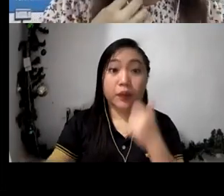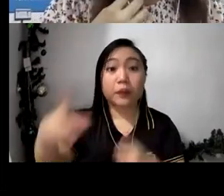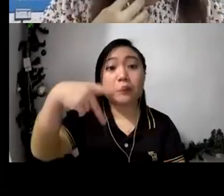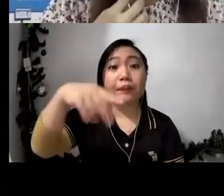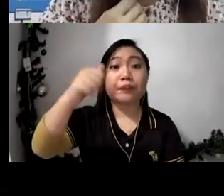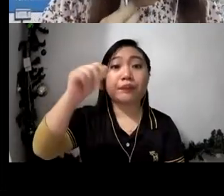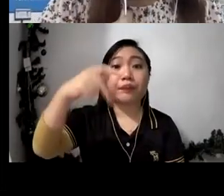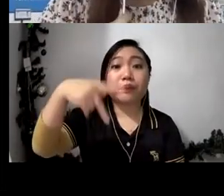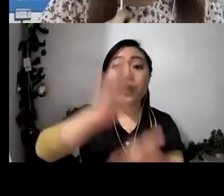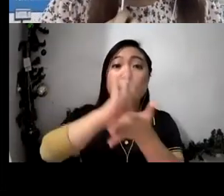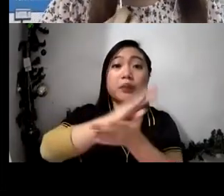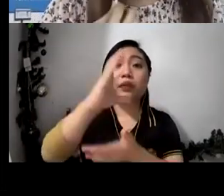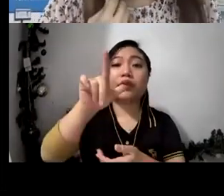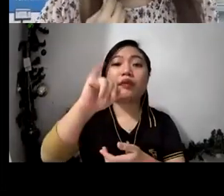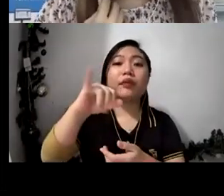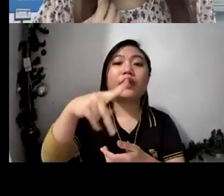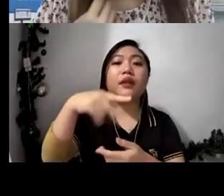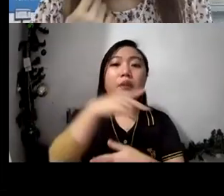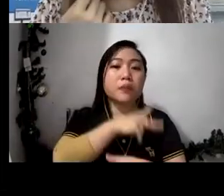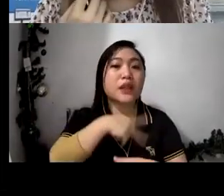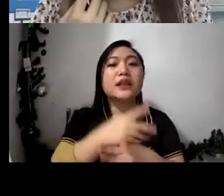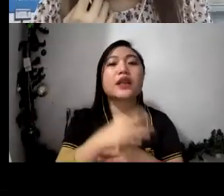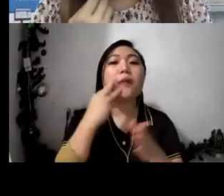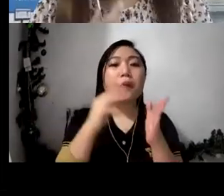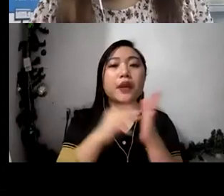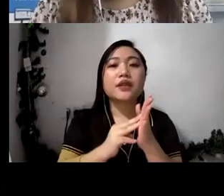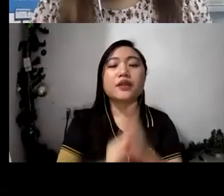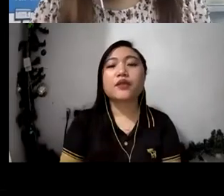please message us your